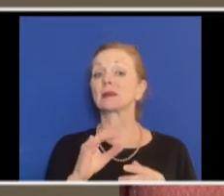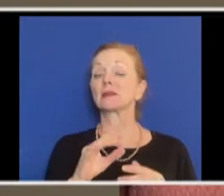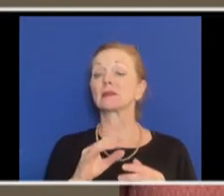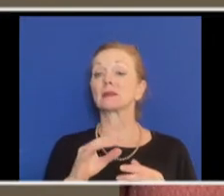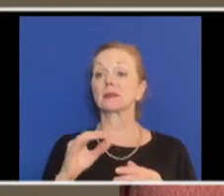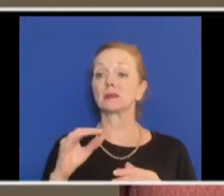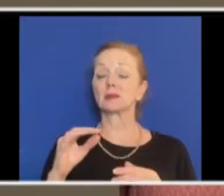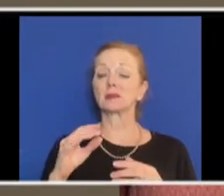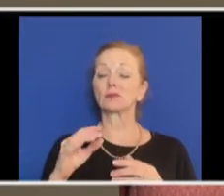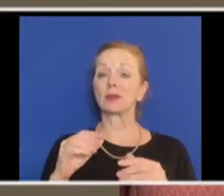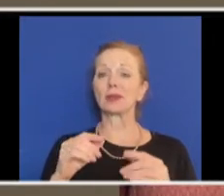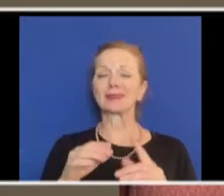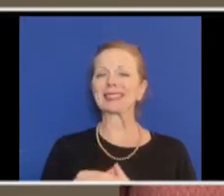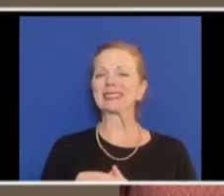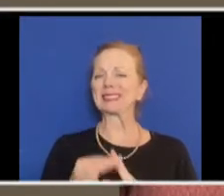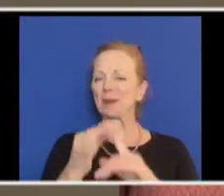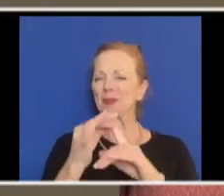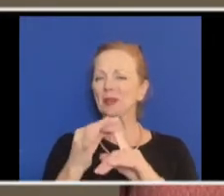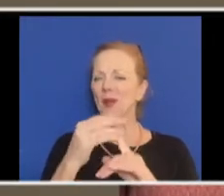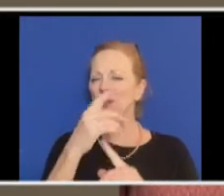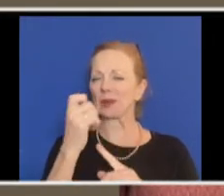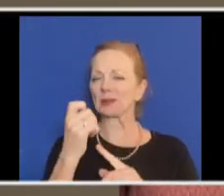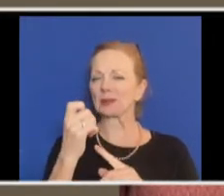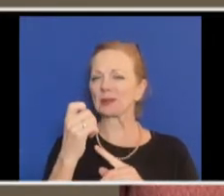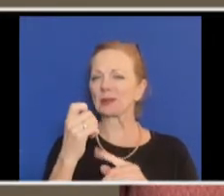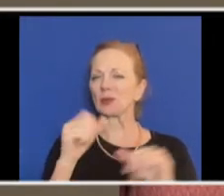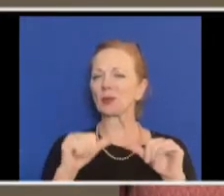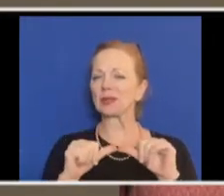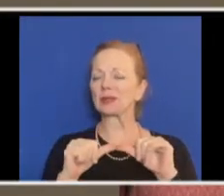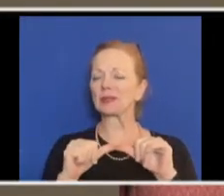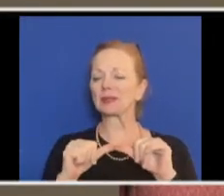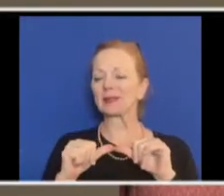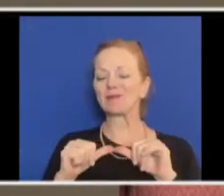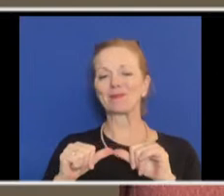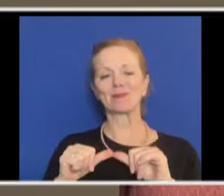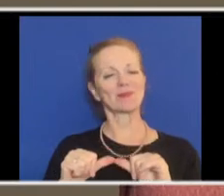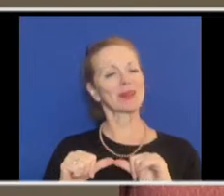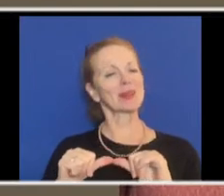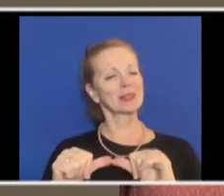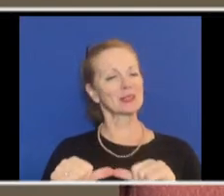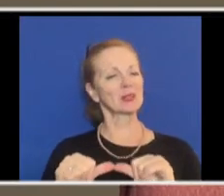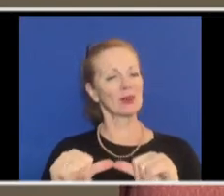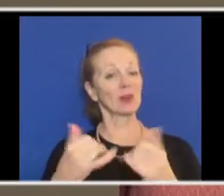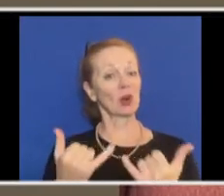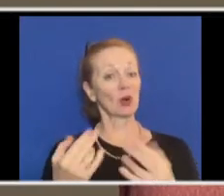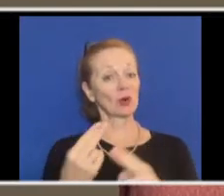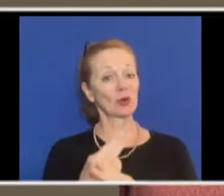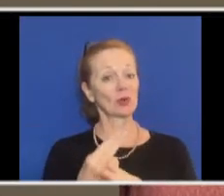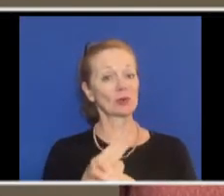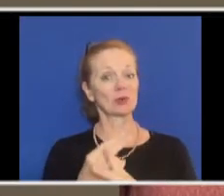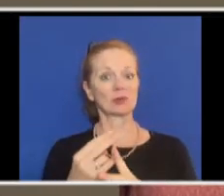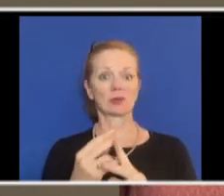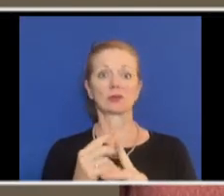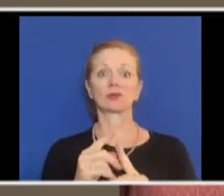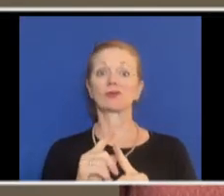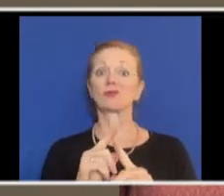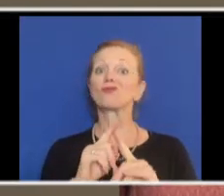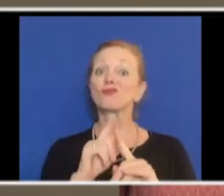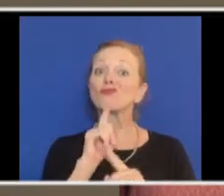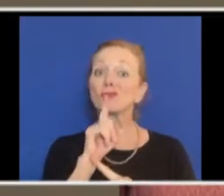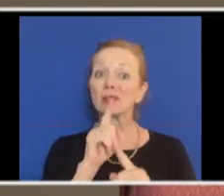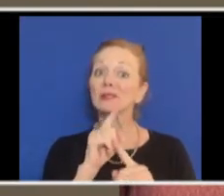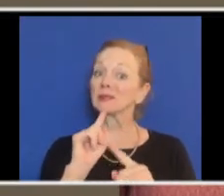it's continuing it's a continuing of our current use with significant accommodations